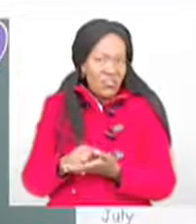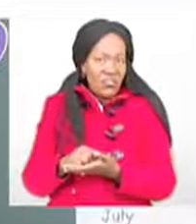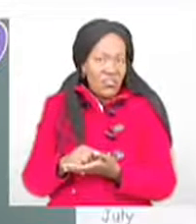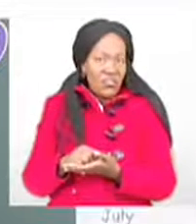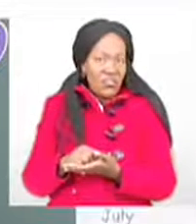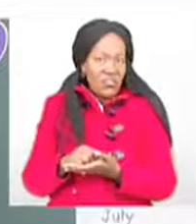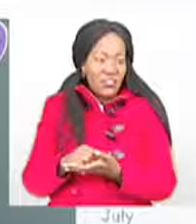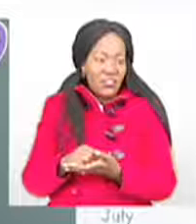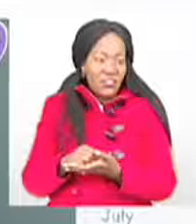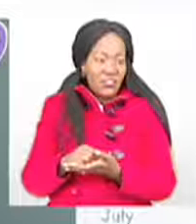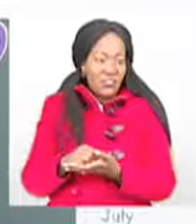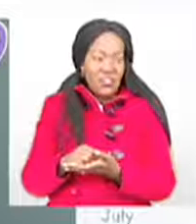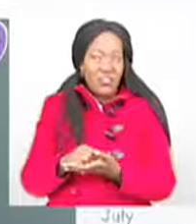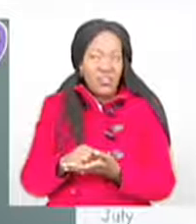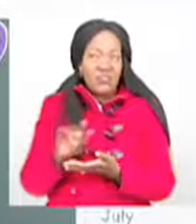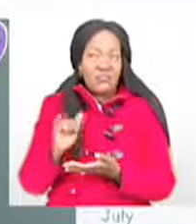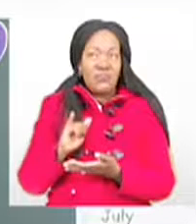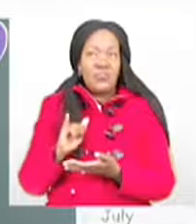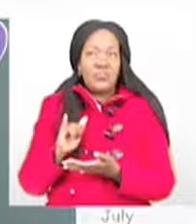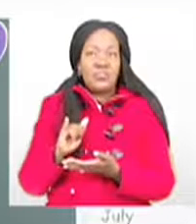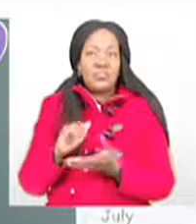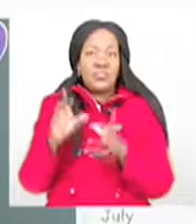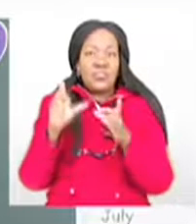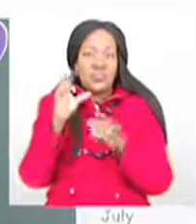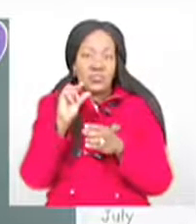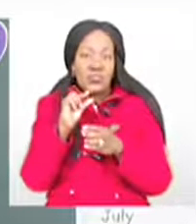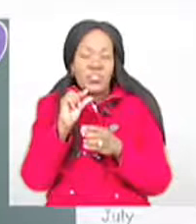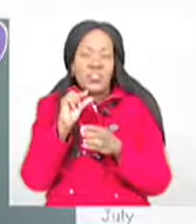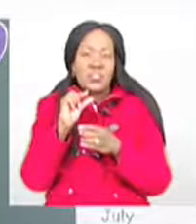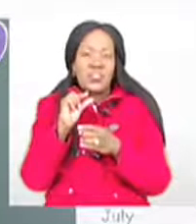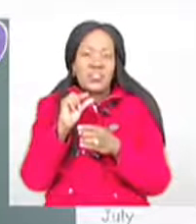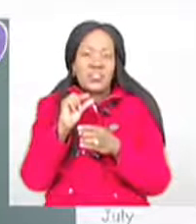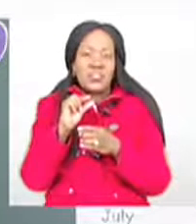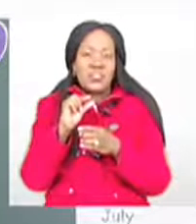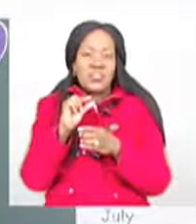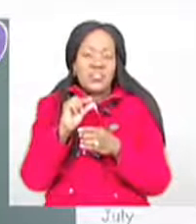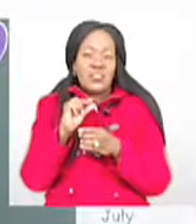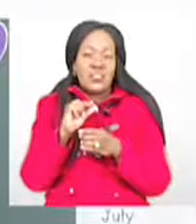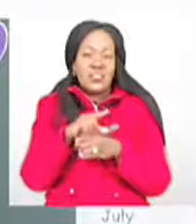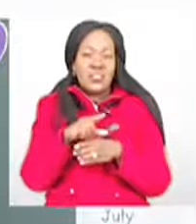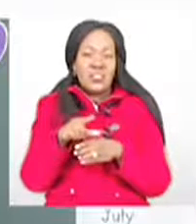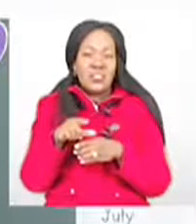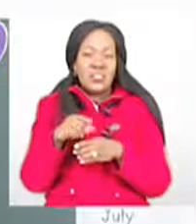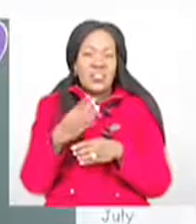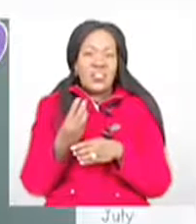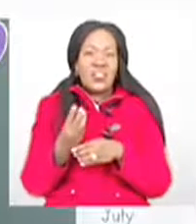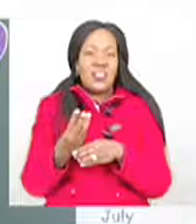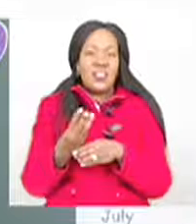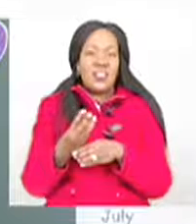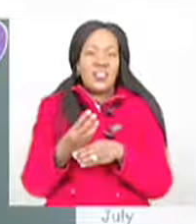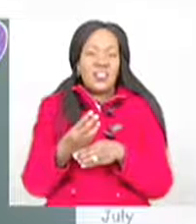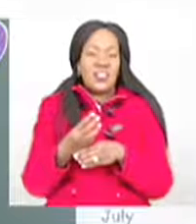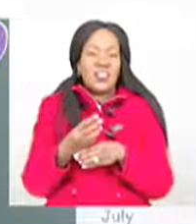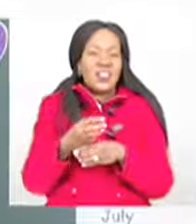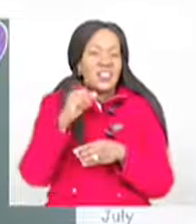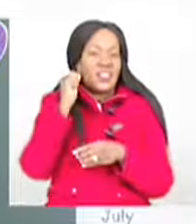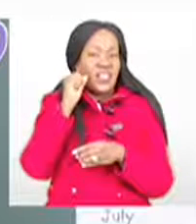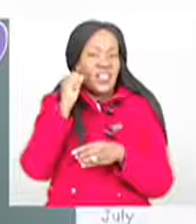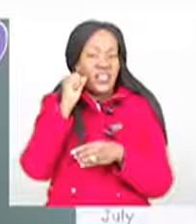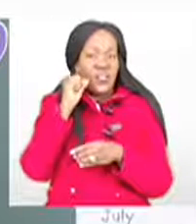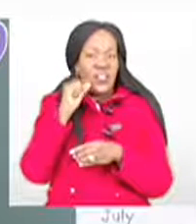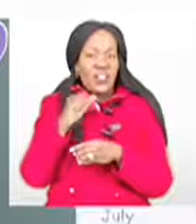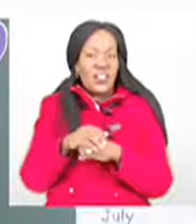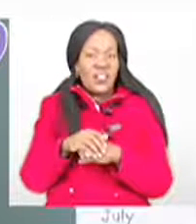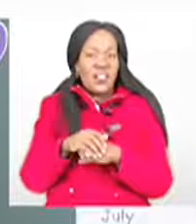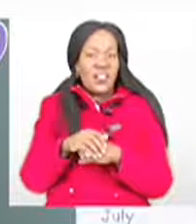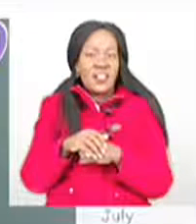Which one is the smallest amongst the 3? The yellow one is not